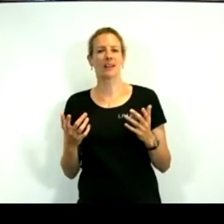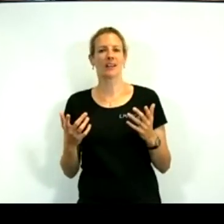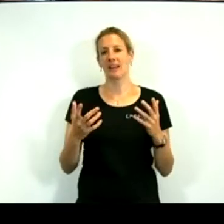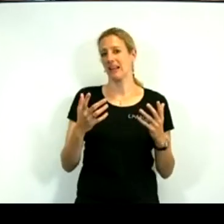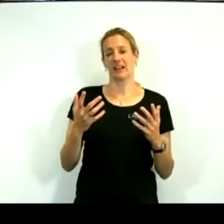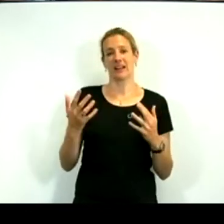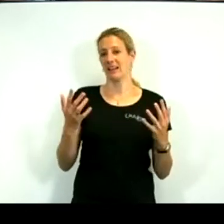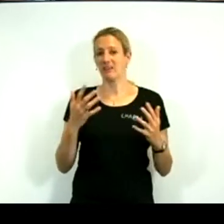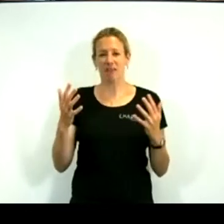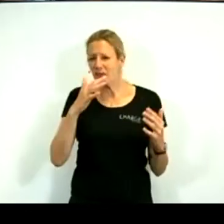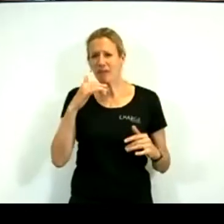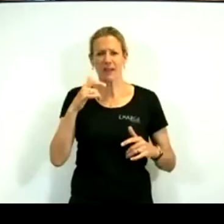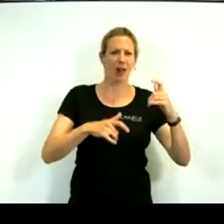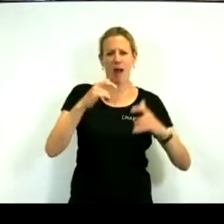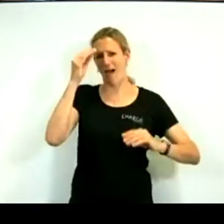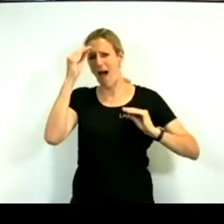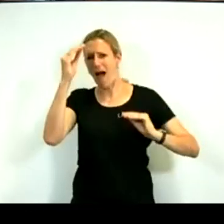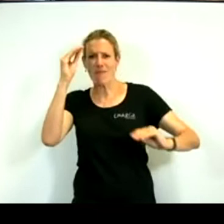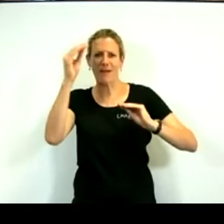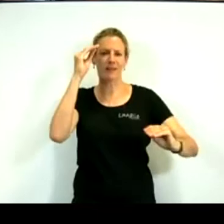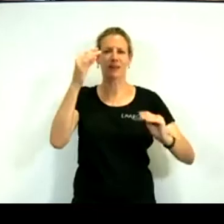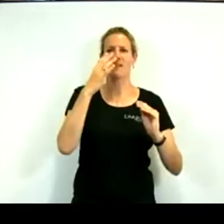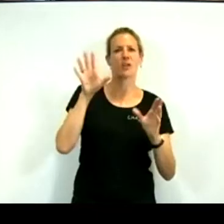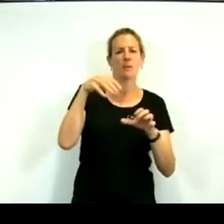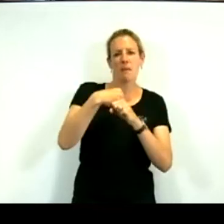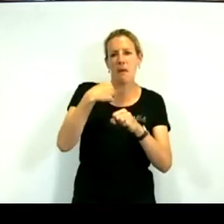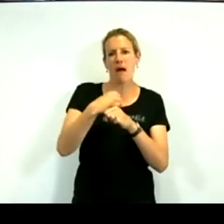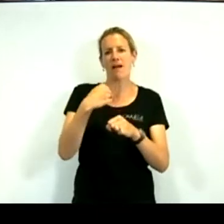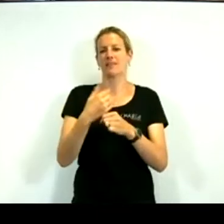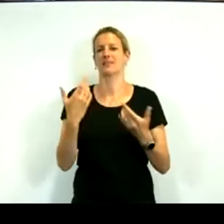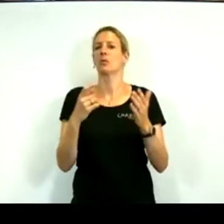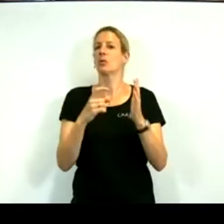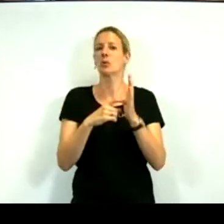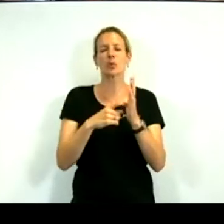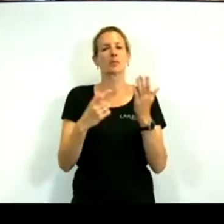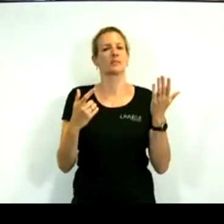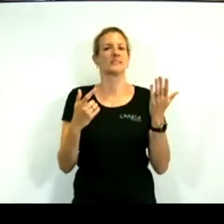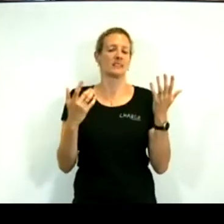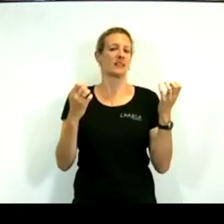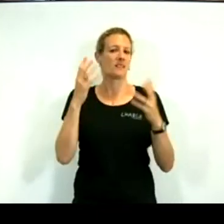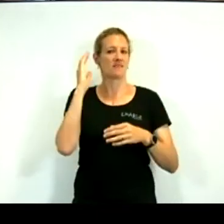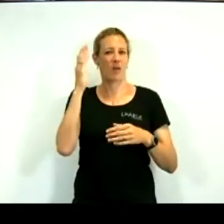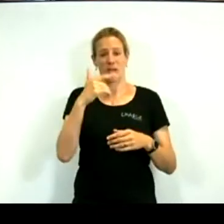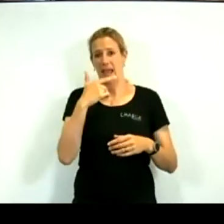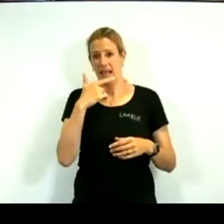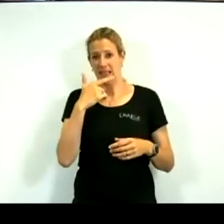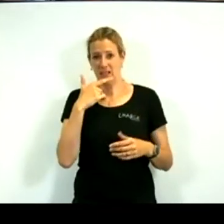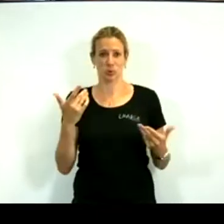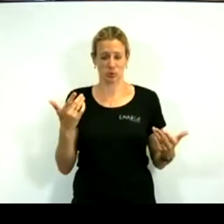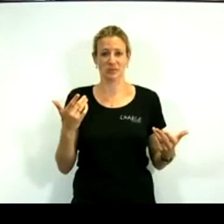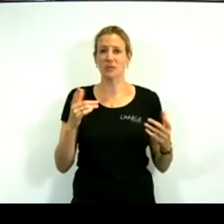English. So we're accessible to a lot of people outside of Germany.